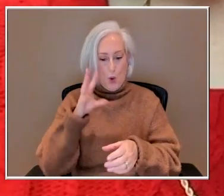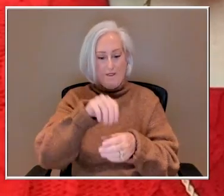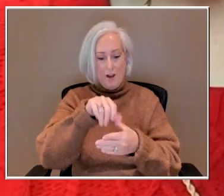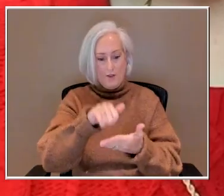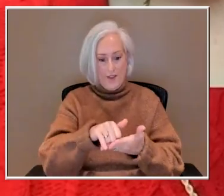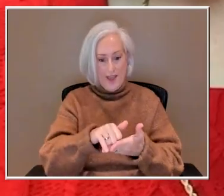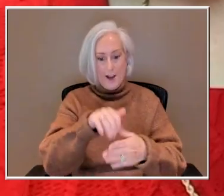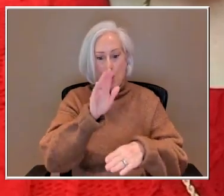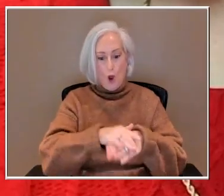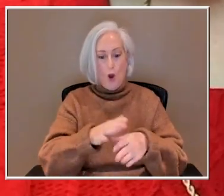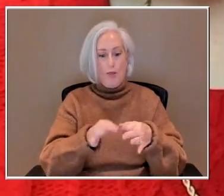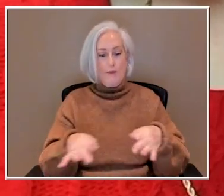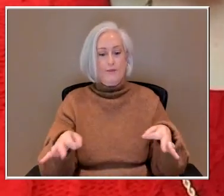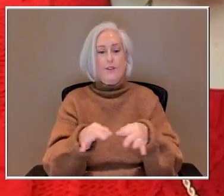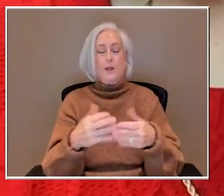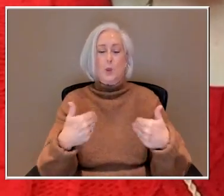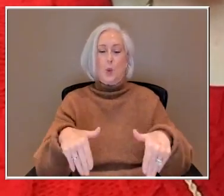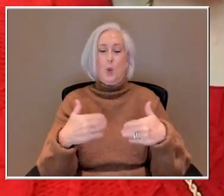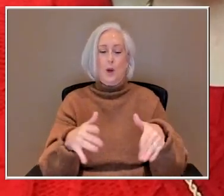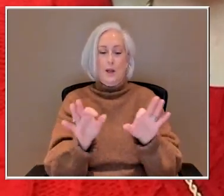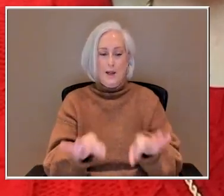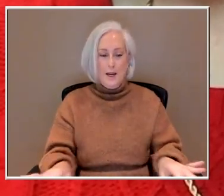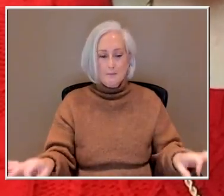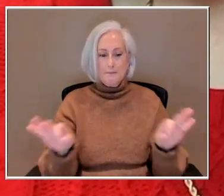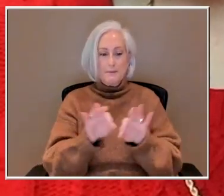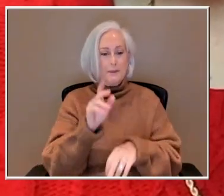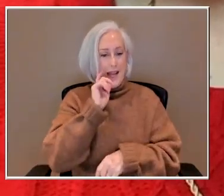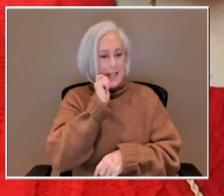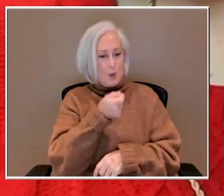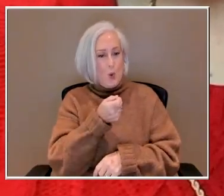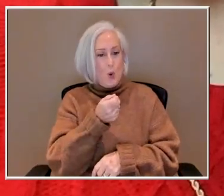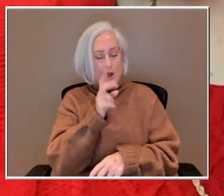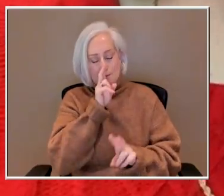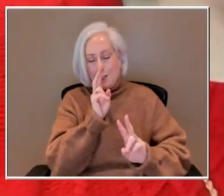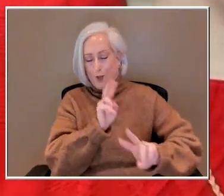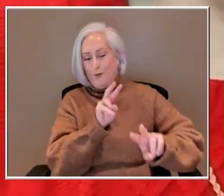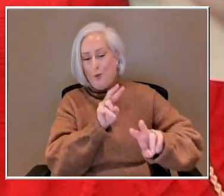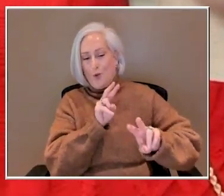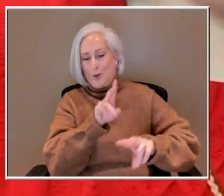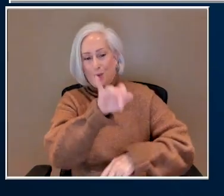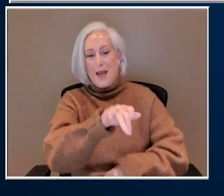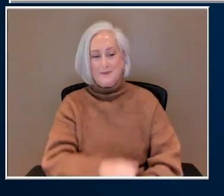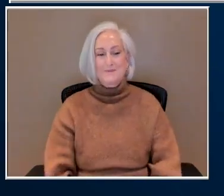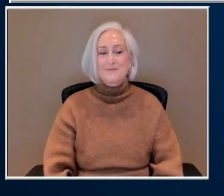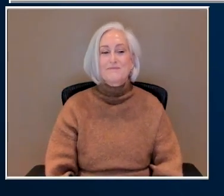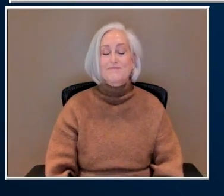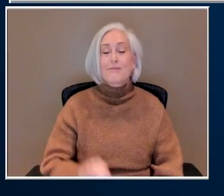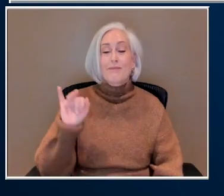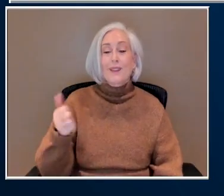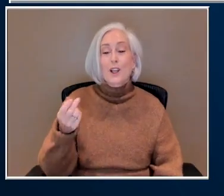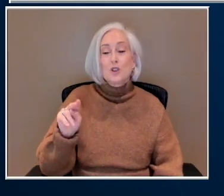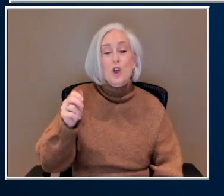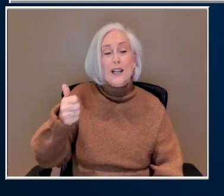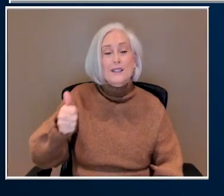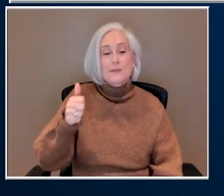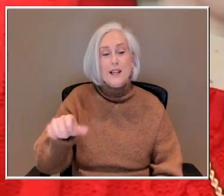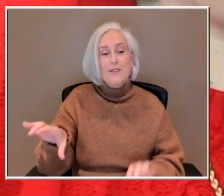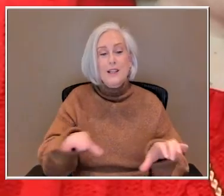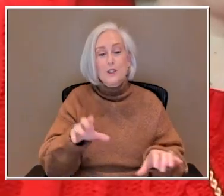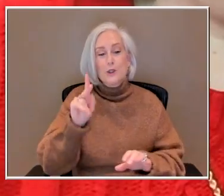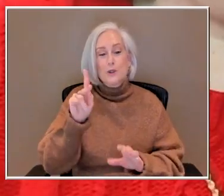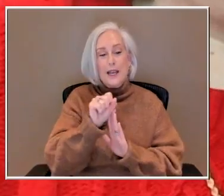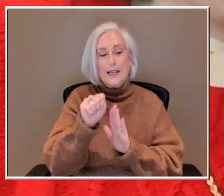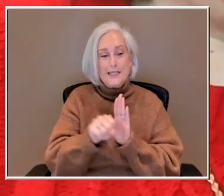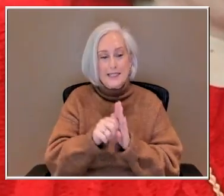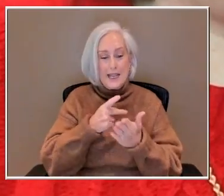and do that is just such a cool thing that I'm looking forward to doing and a big thing for me. John did do, K-State has a program called